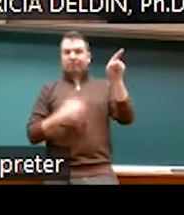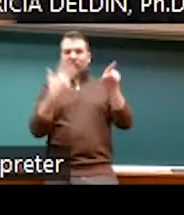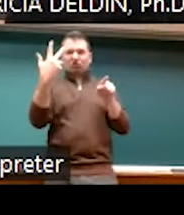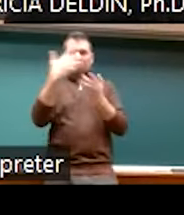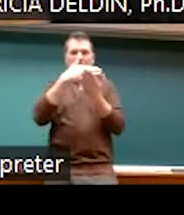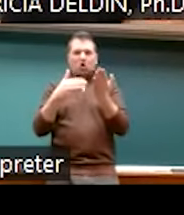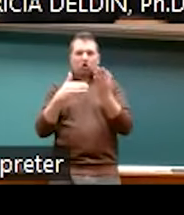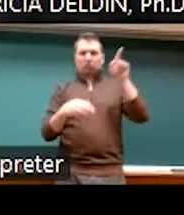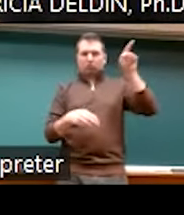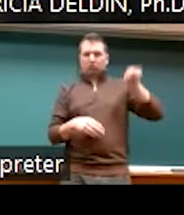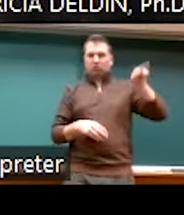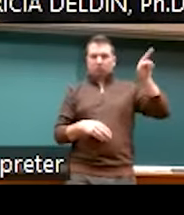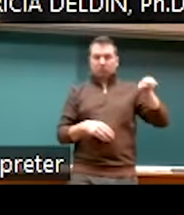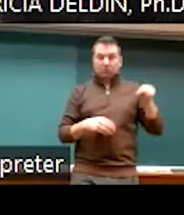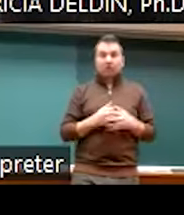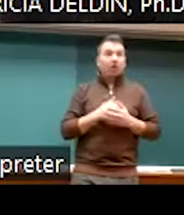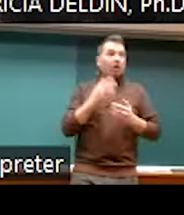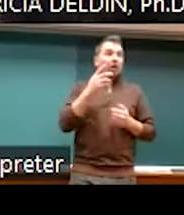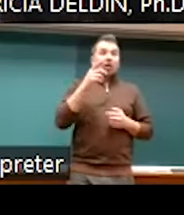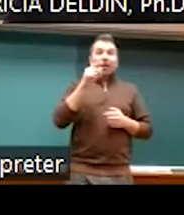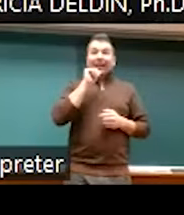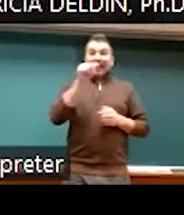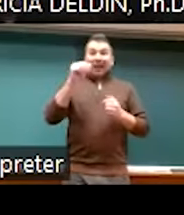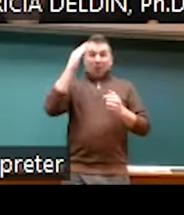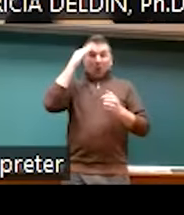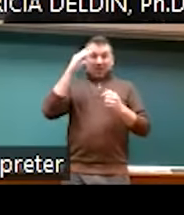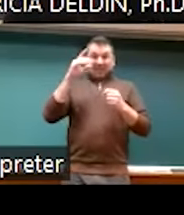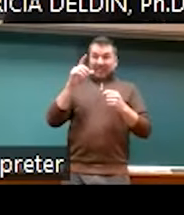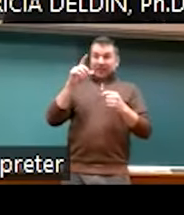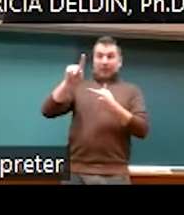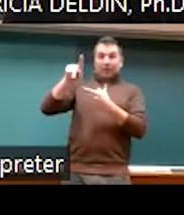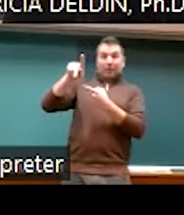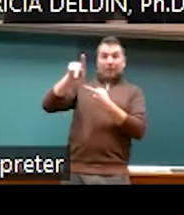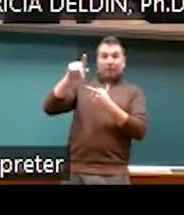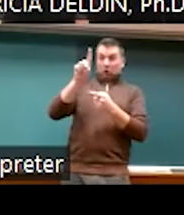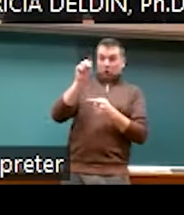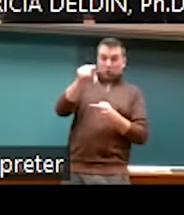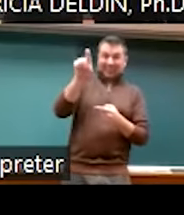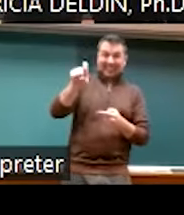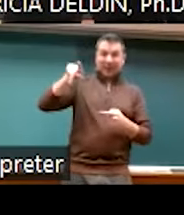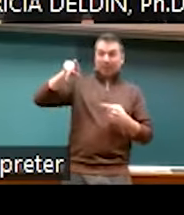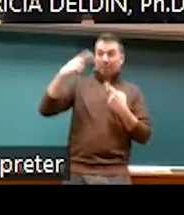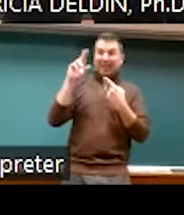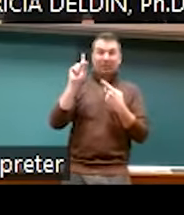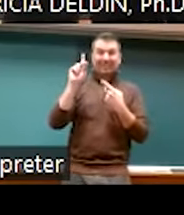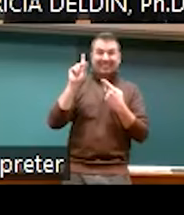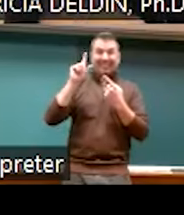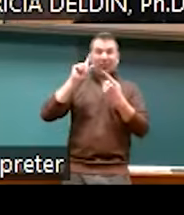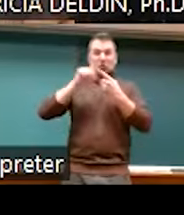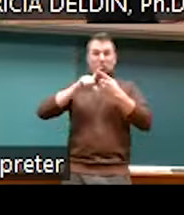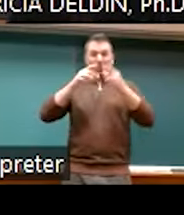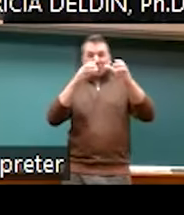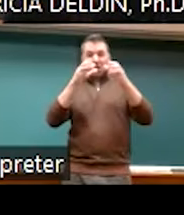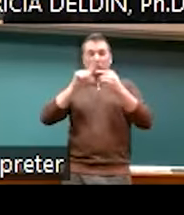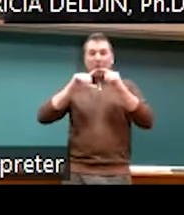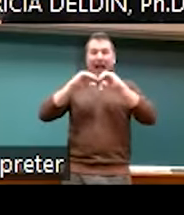I mean, it doesn't take a PhD to know that you, in order to lose weight, you need to move more and eat less. But that wasn't working for me. And I didn't